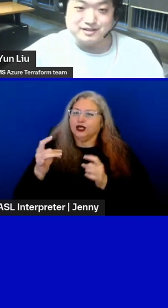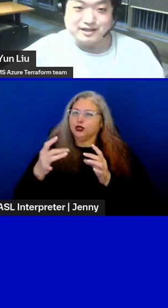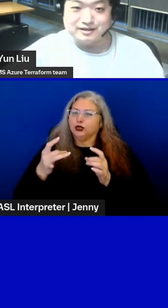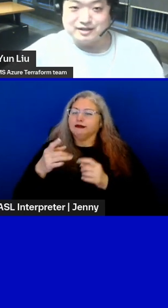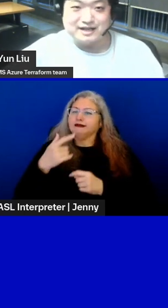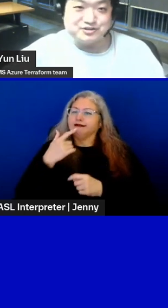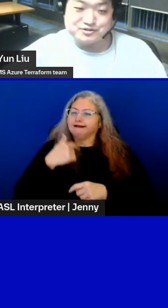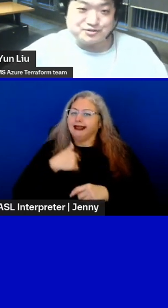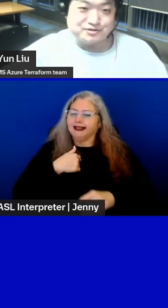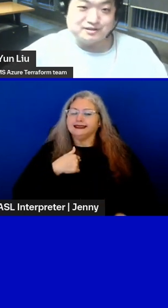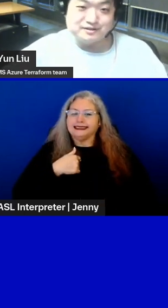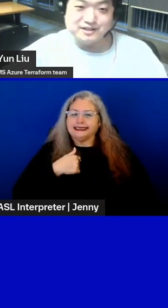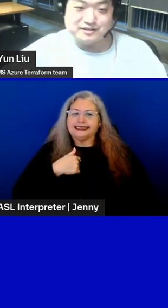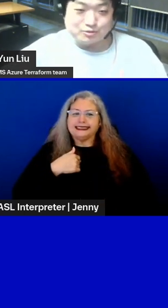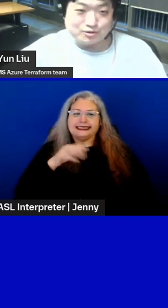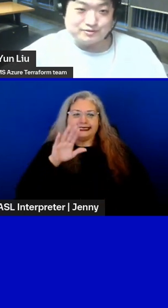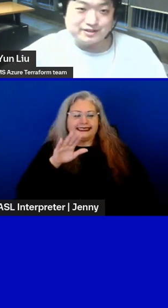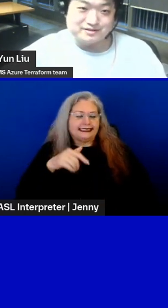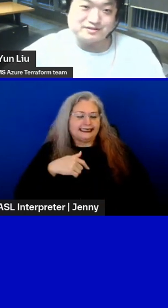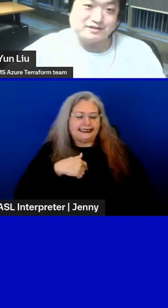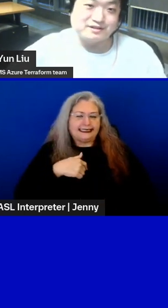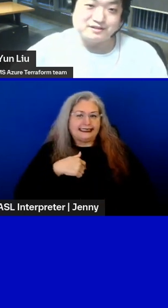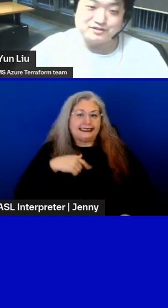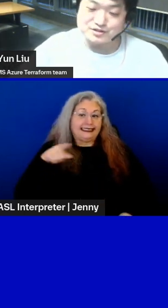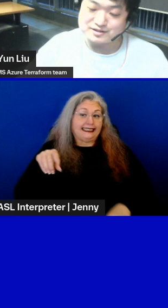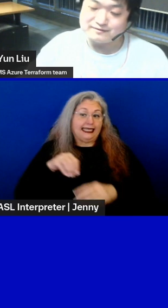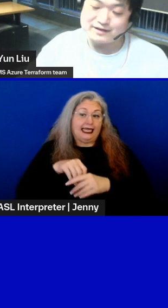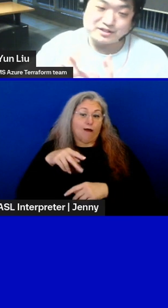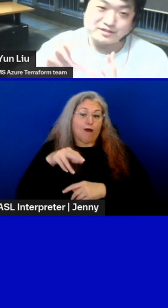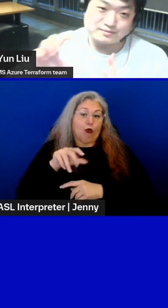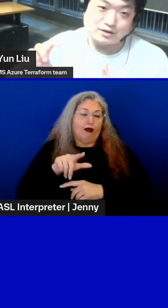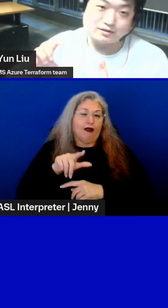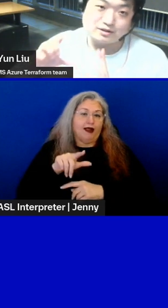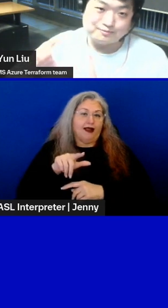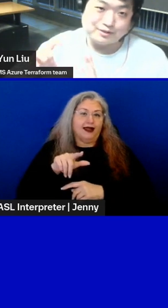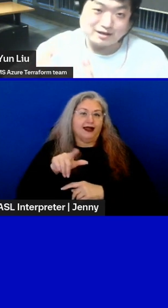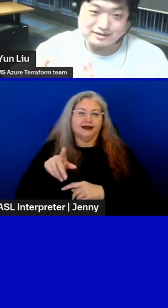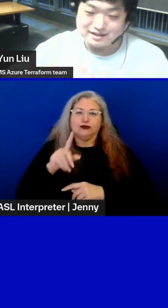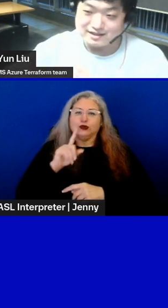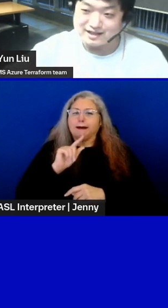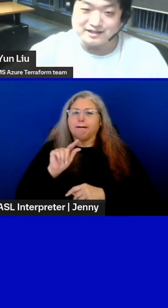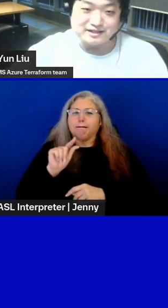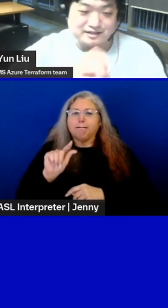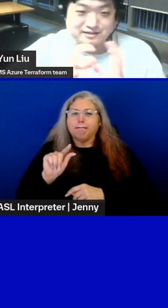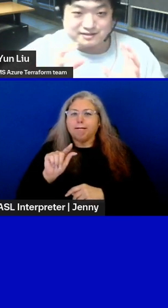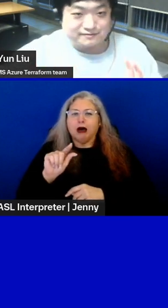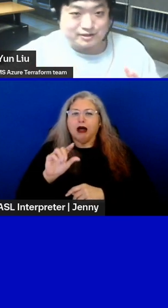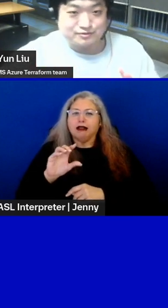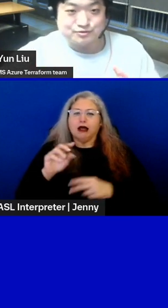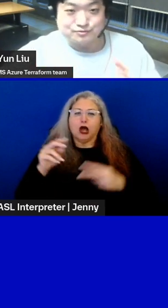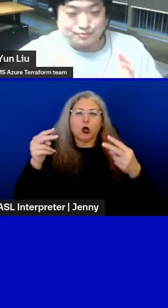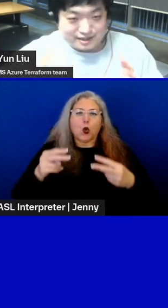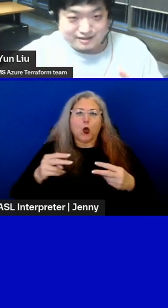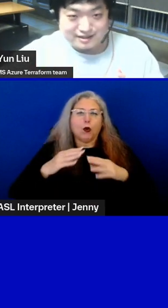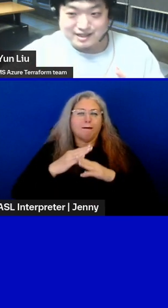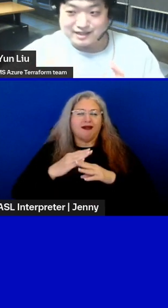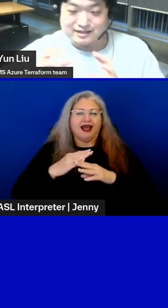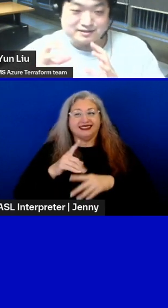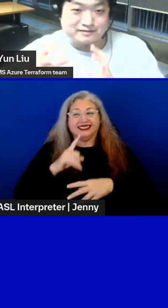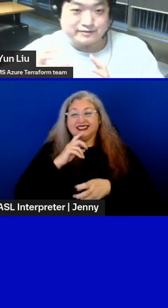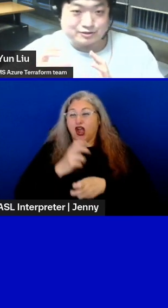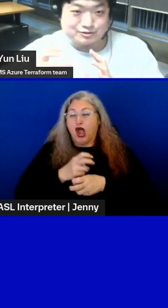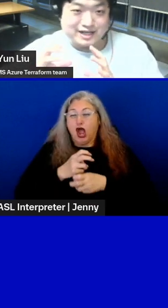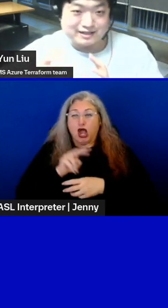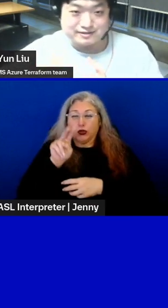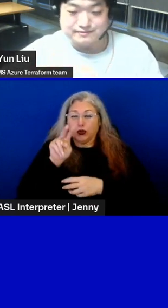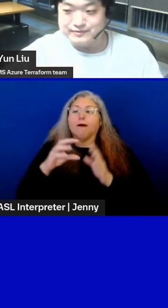us, I just, in the Portal, there's just a very small code block and it's difficult to read and it